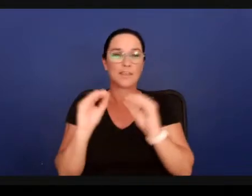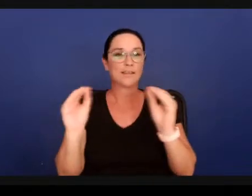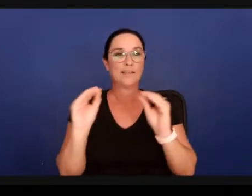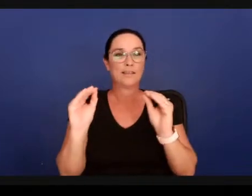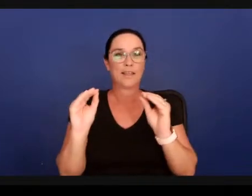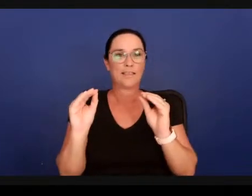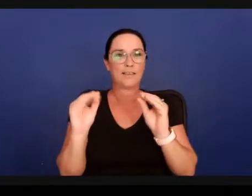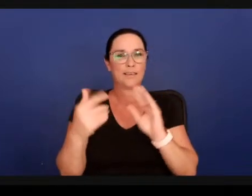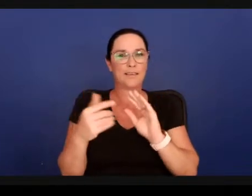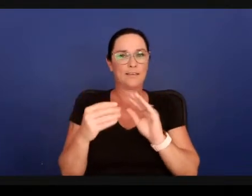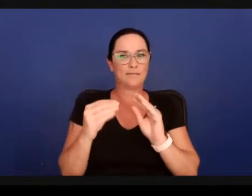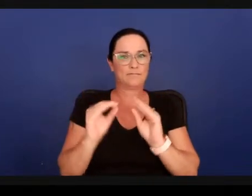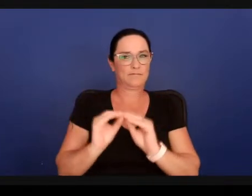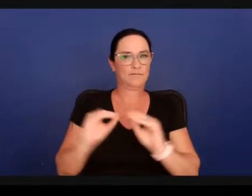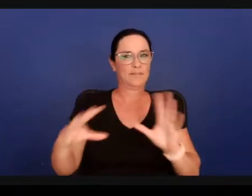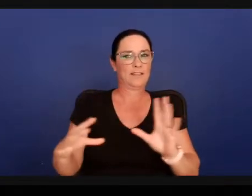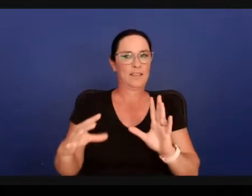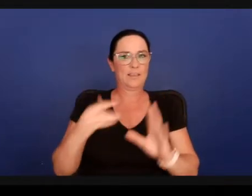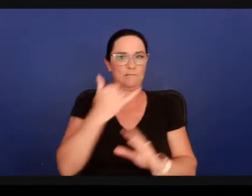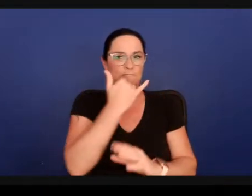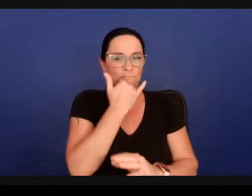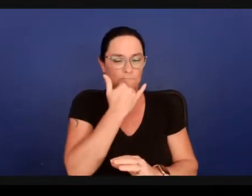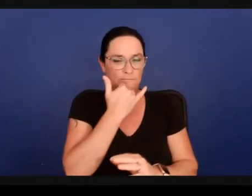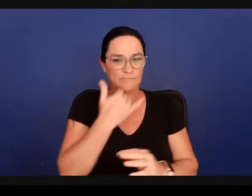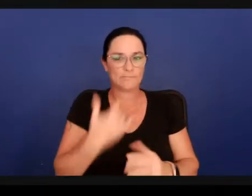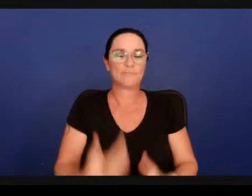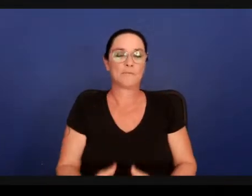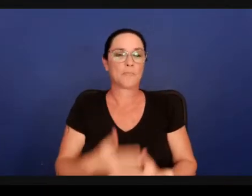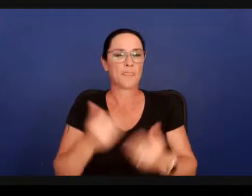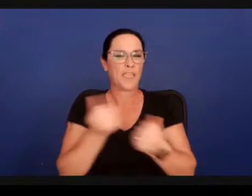wrong or out of place there. All of it's making sense.